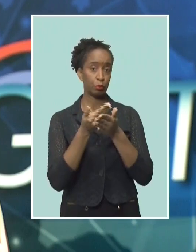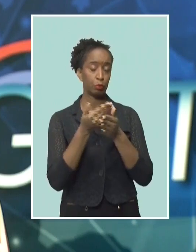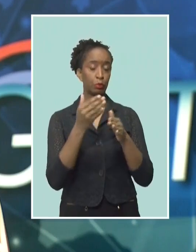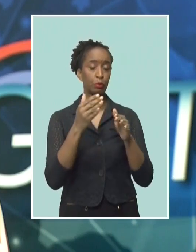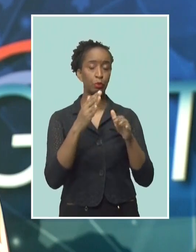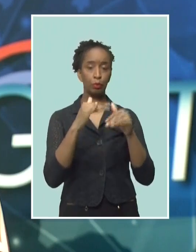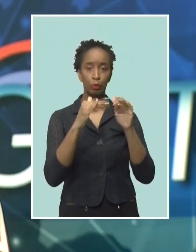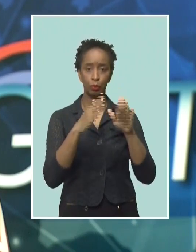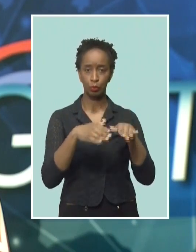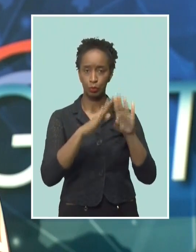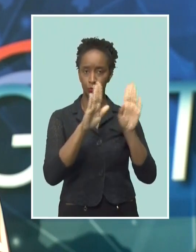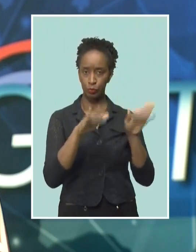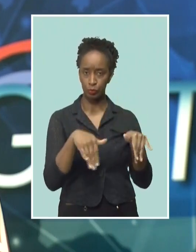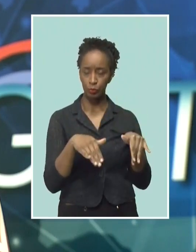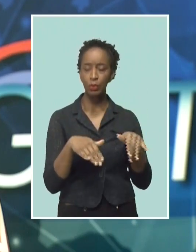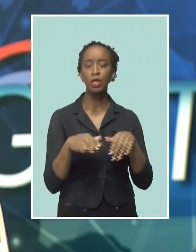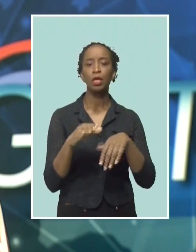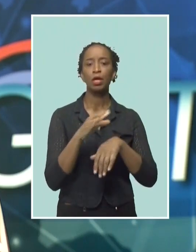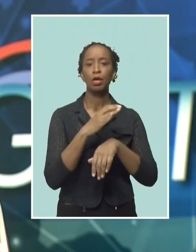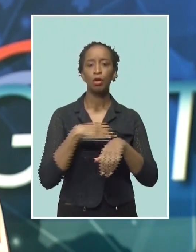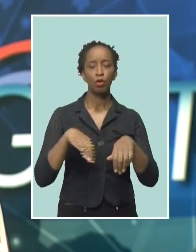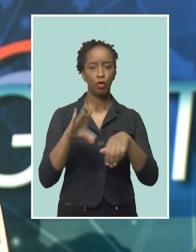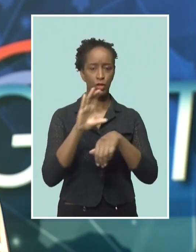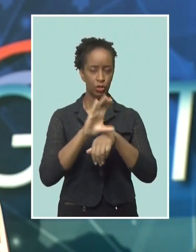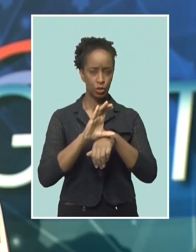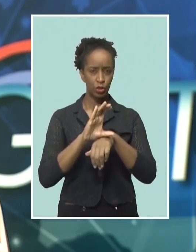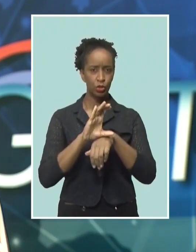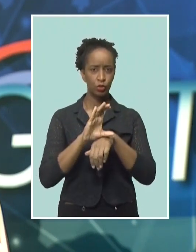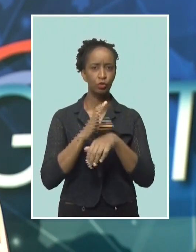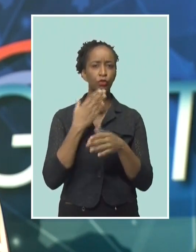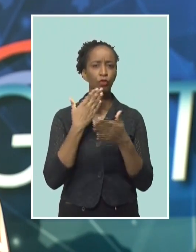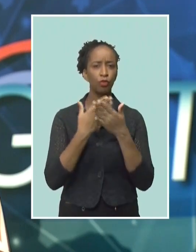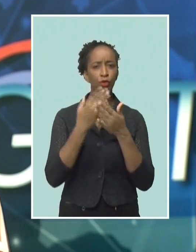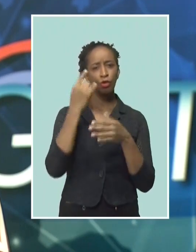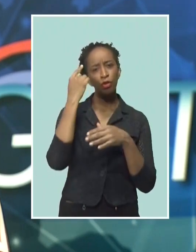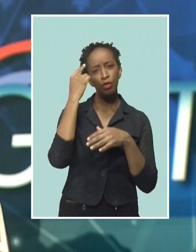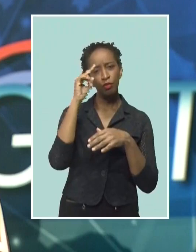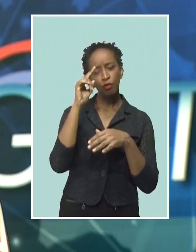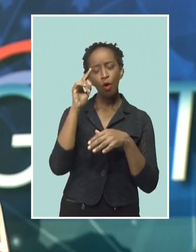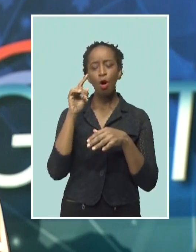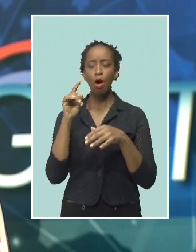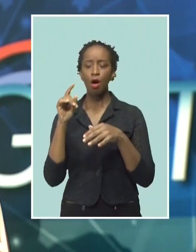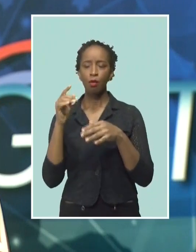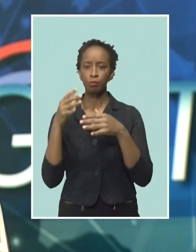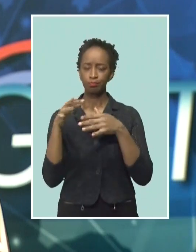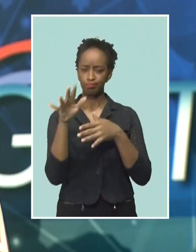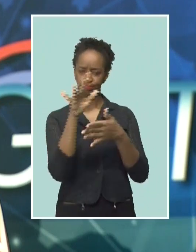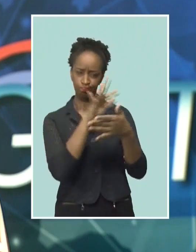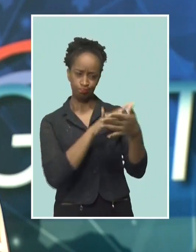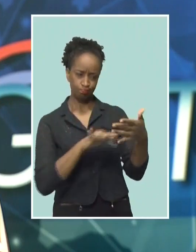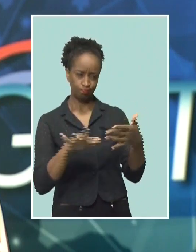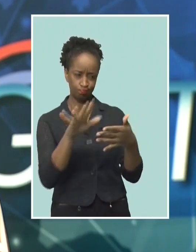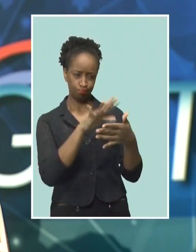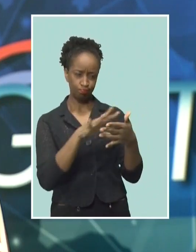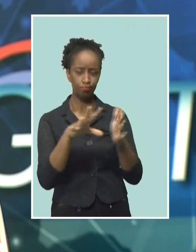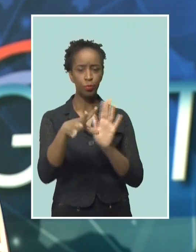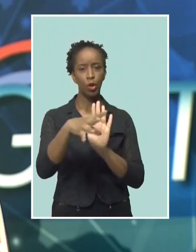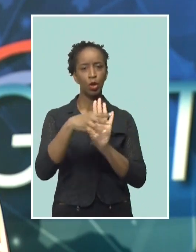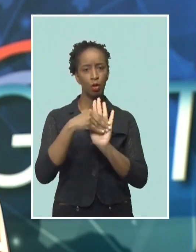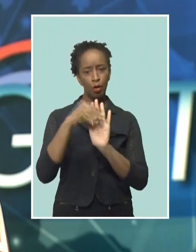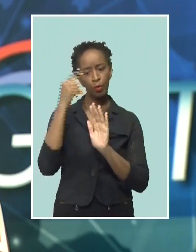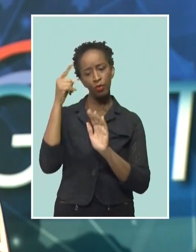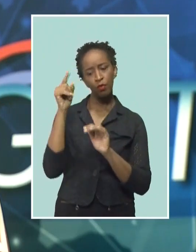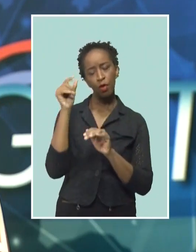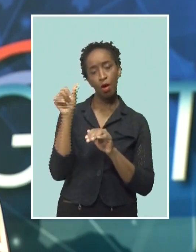Newton Christchurch to act as a model for a sustainable unit for building. She says going sustainable saves money and